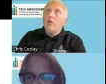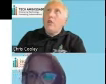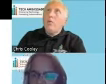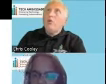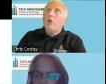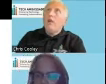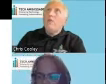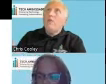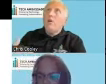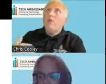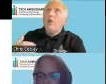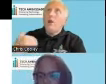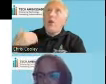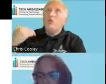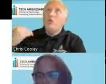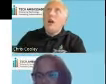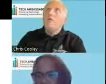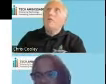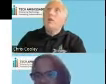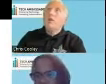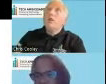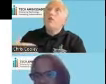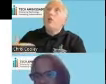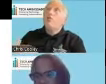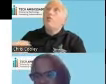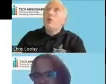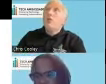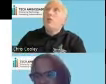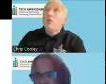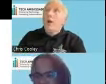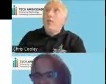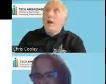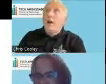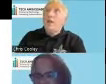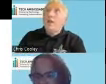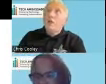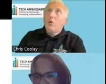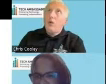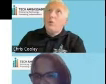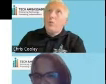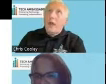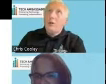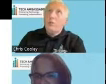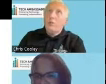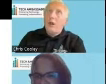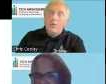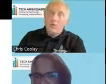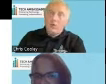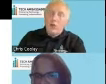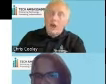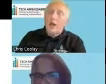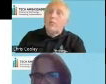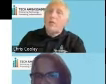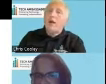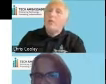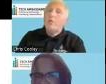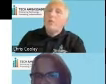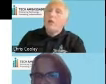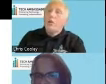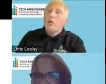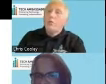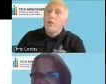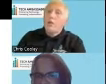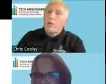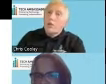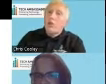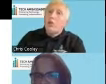If you don't know them for a very long time, then don't share your Wi-Fi or or your hotspot with